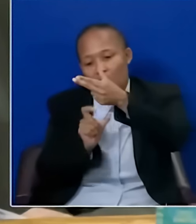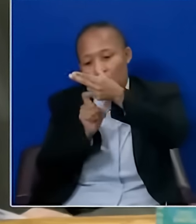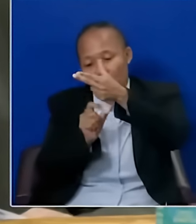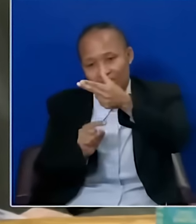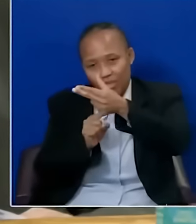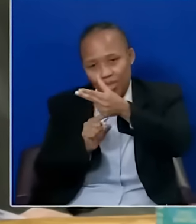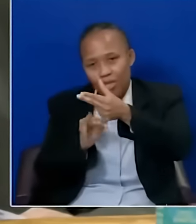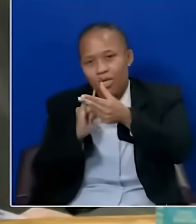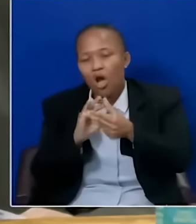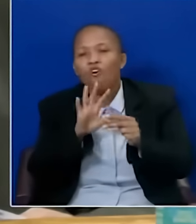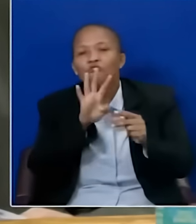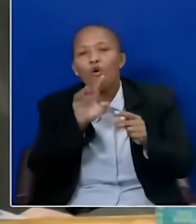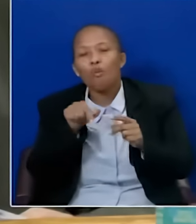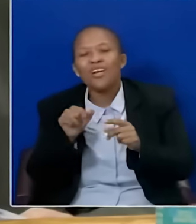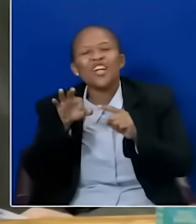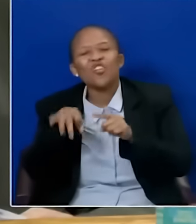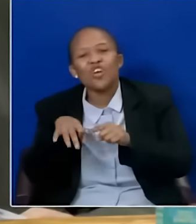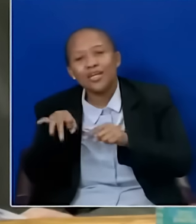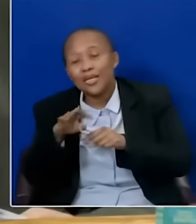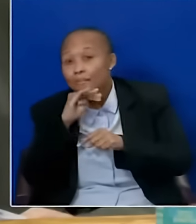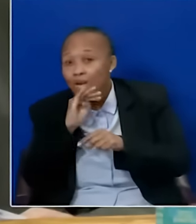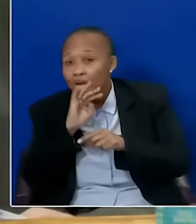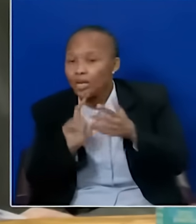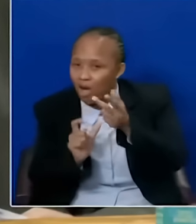4.13 wasn't a cartridge case, but an actual cartridge.